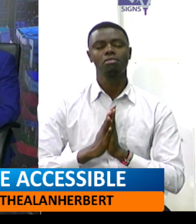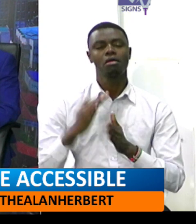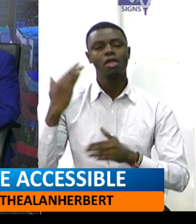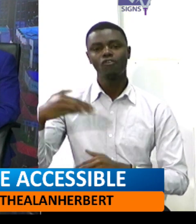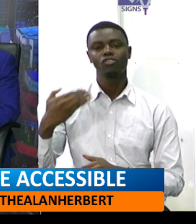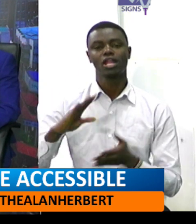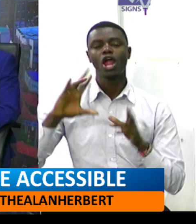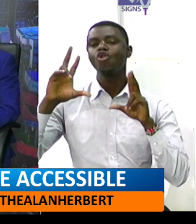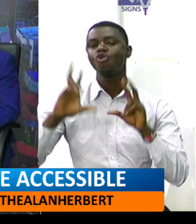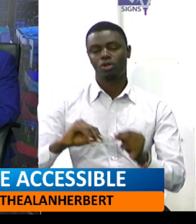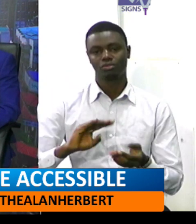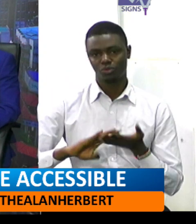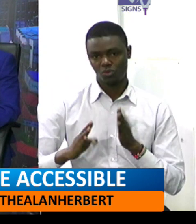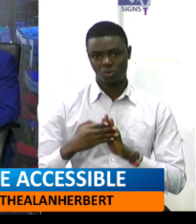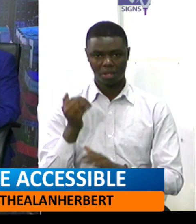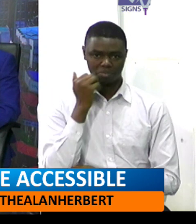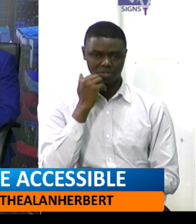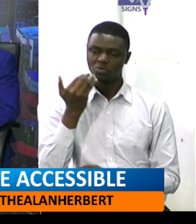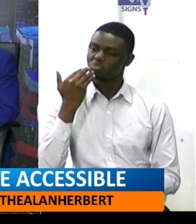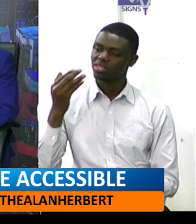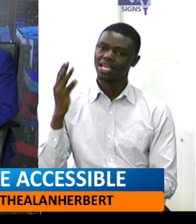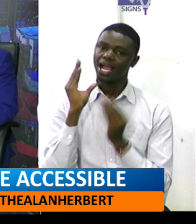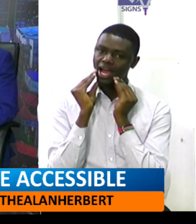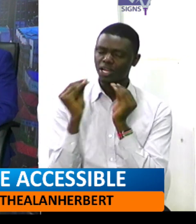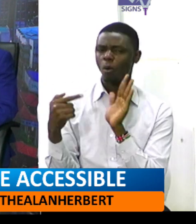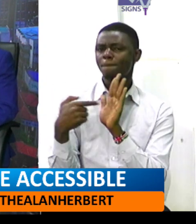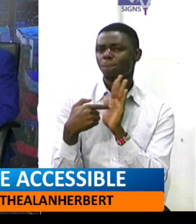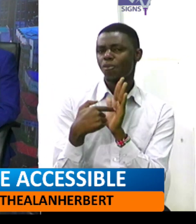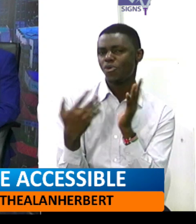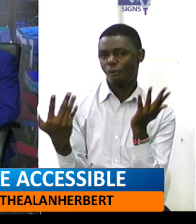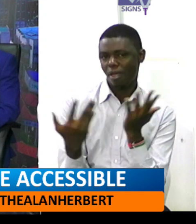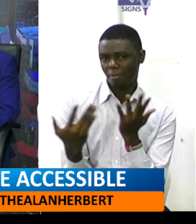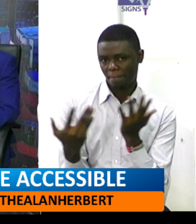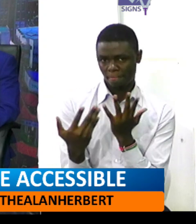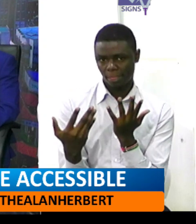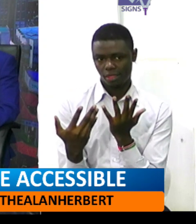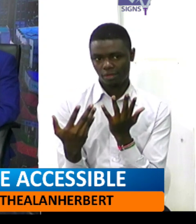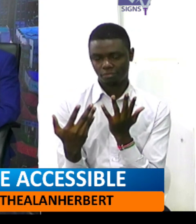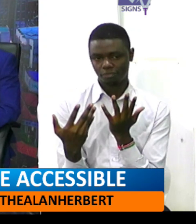Yeah, thanks Alan. The point is this: the